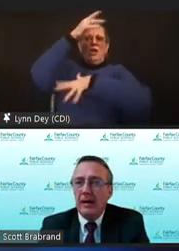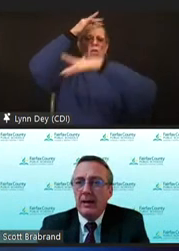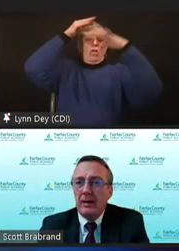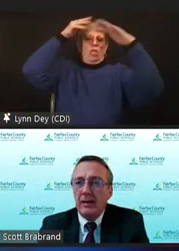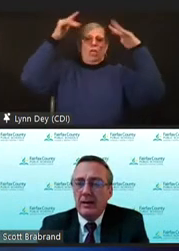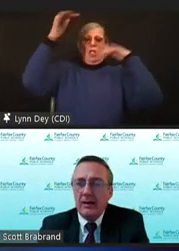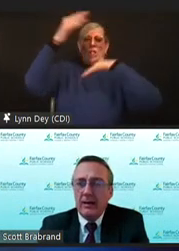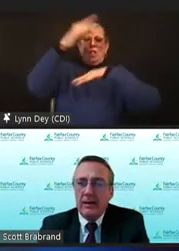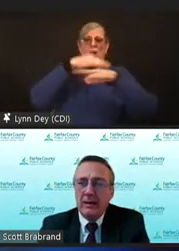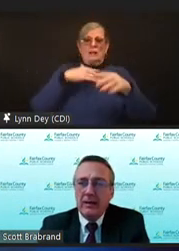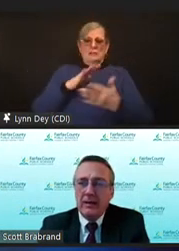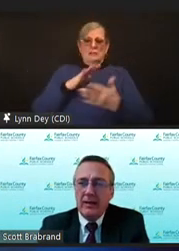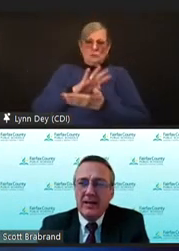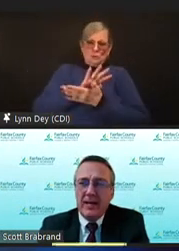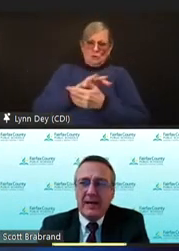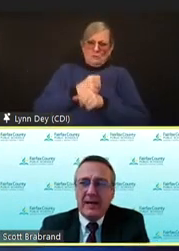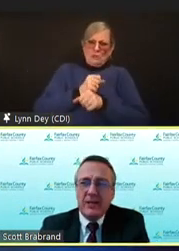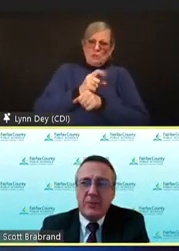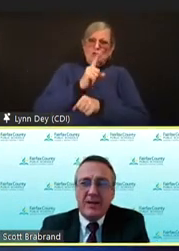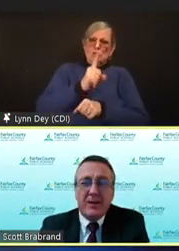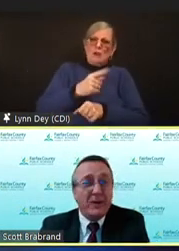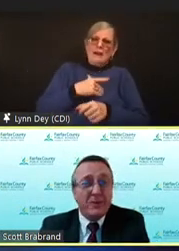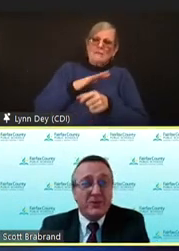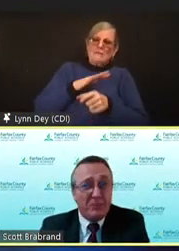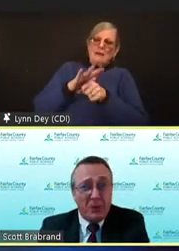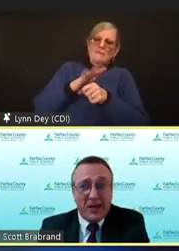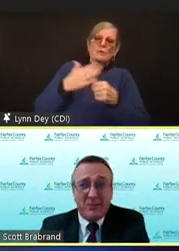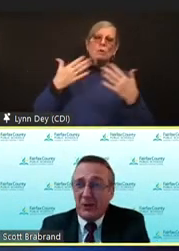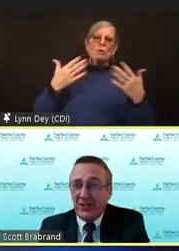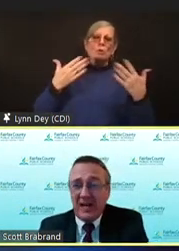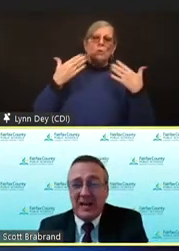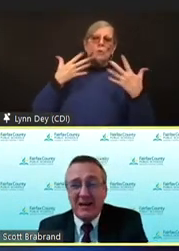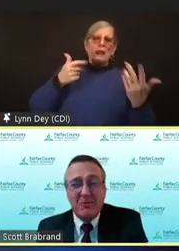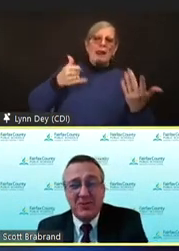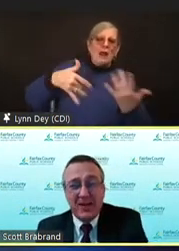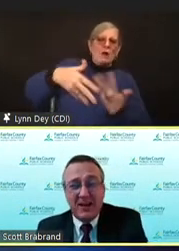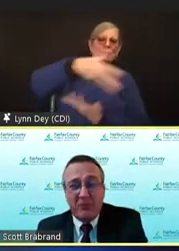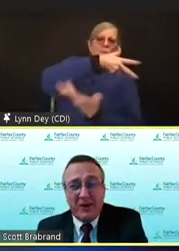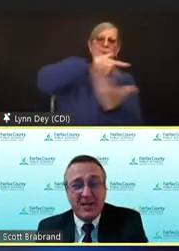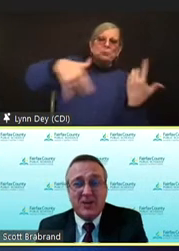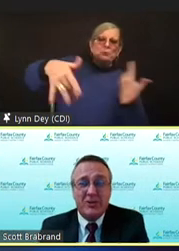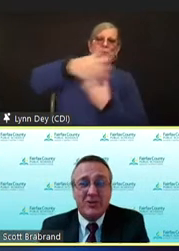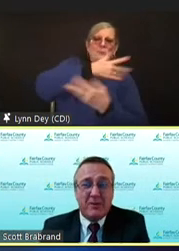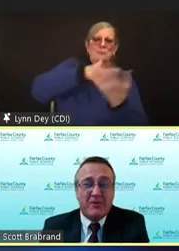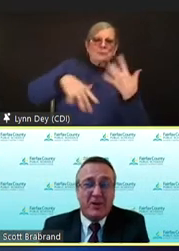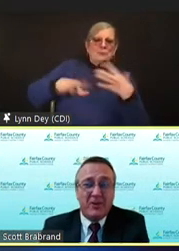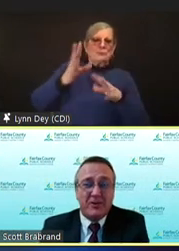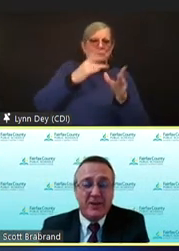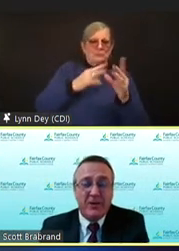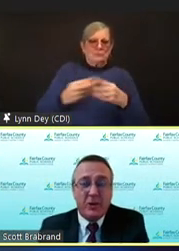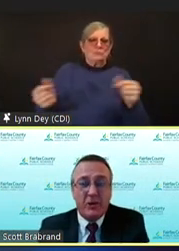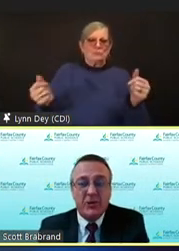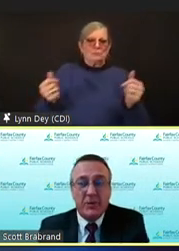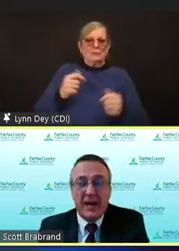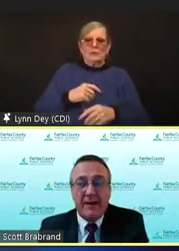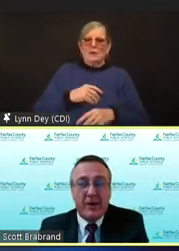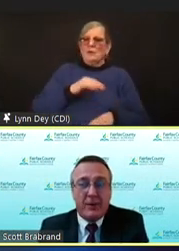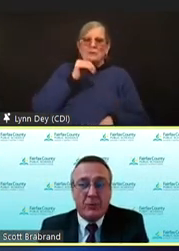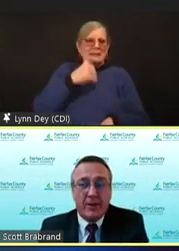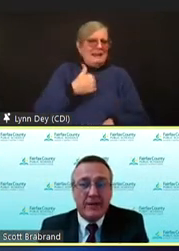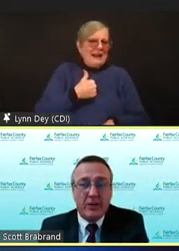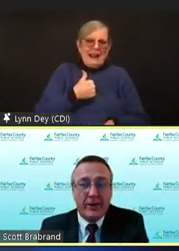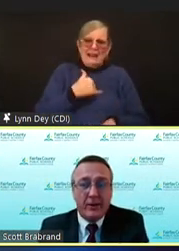Would you be able to take that one, Dr. Braybrand? Yeah, you know, we didn't bring Mr. Plannenberg tonight. He was a regular on some of our other town halls. We